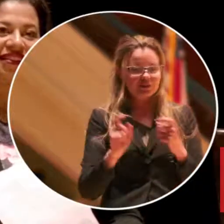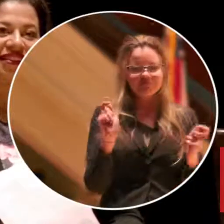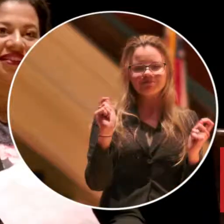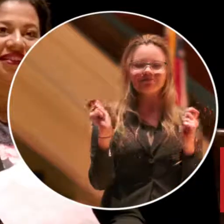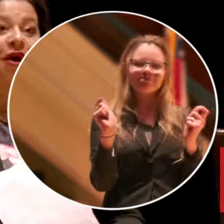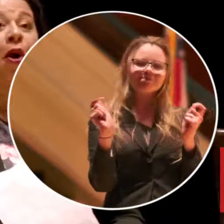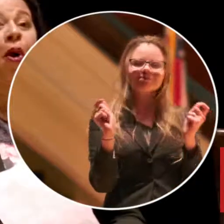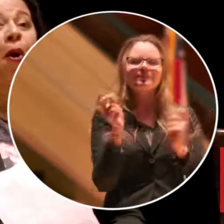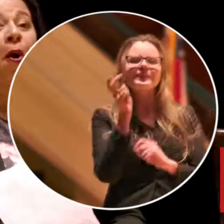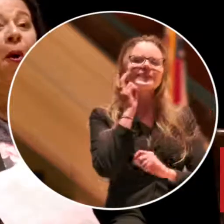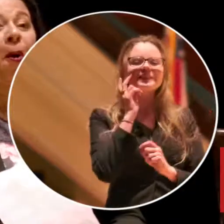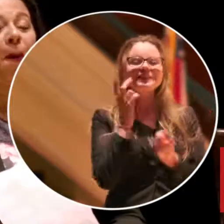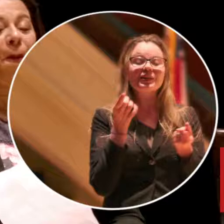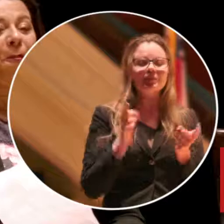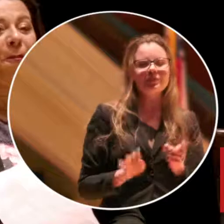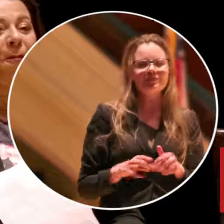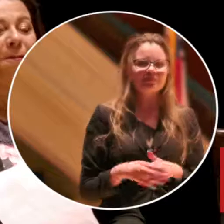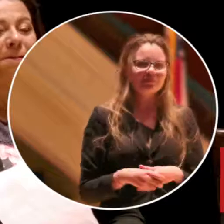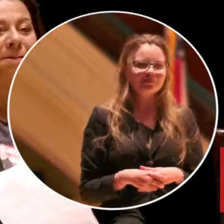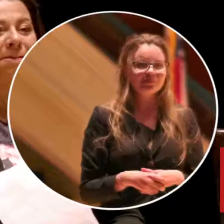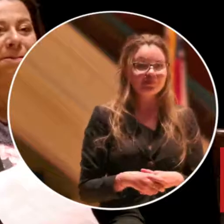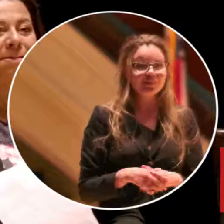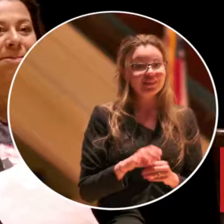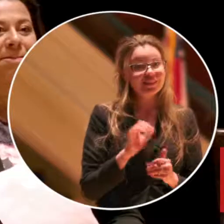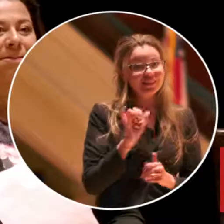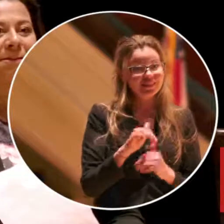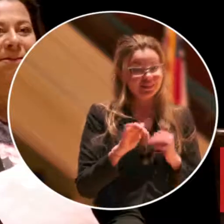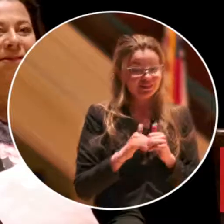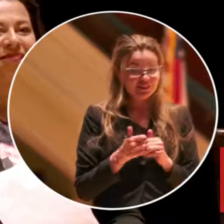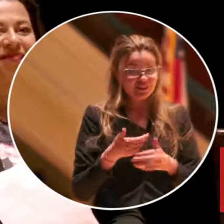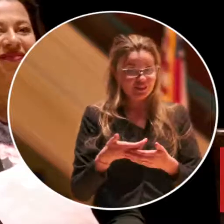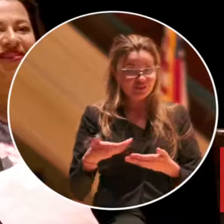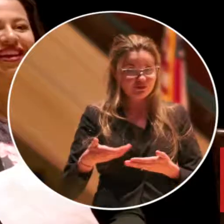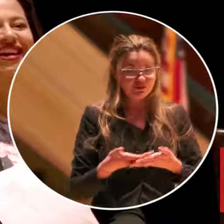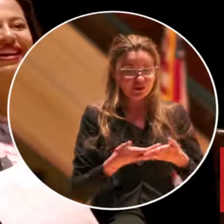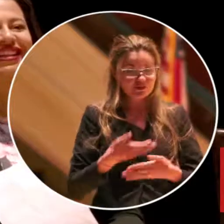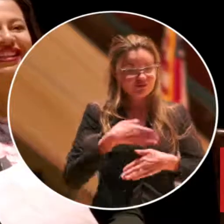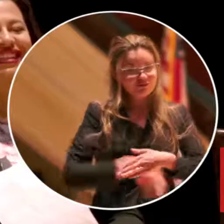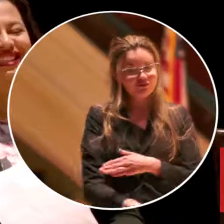would happen. And that's how child number 4 came to be.